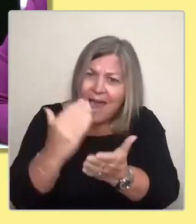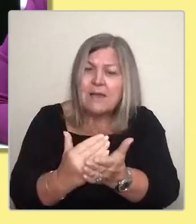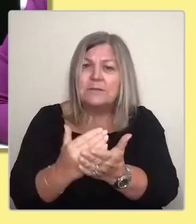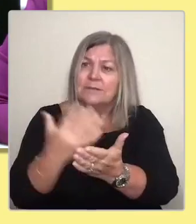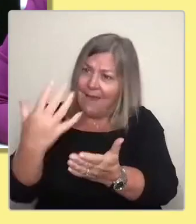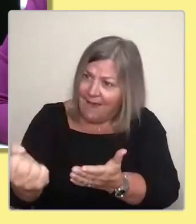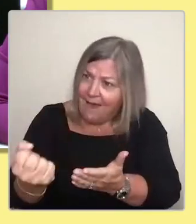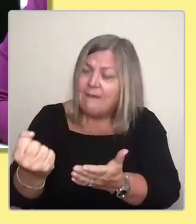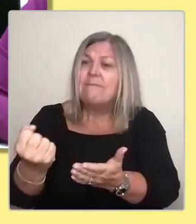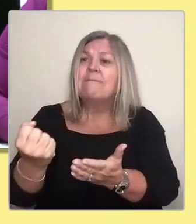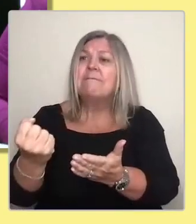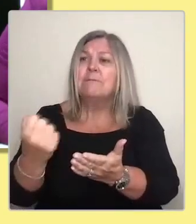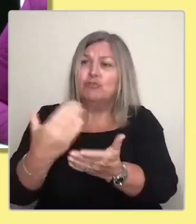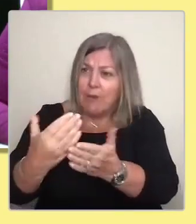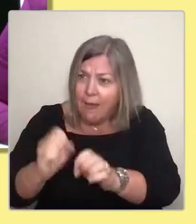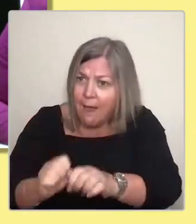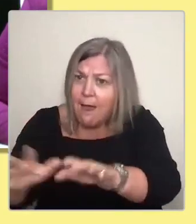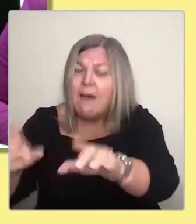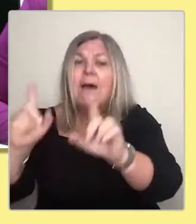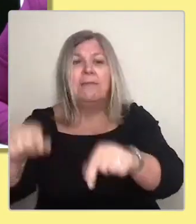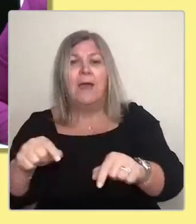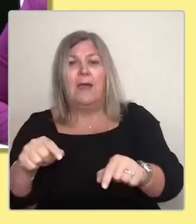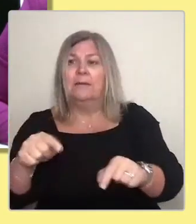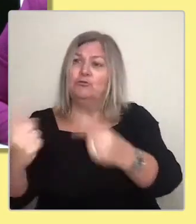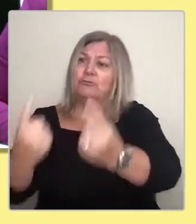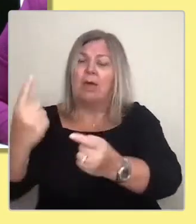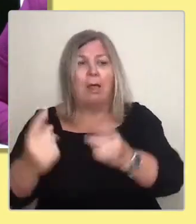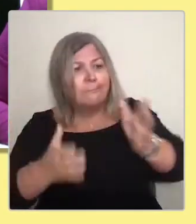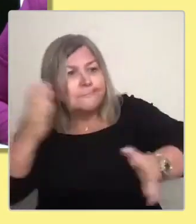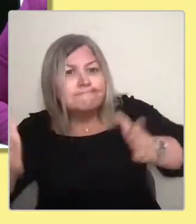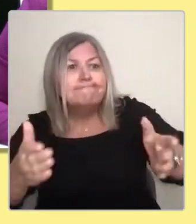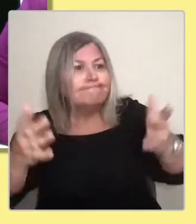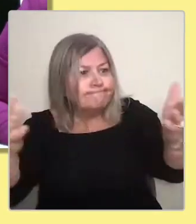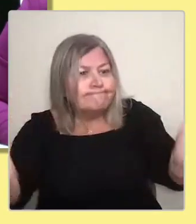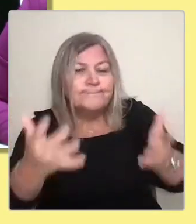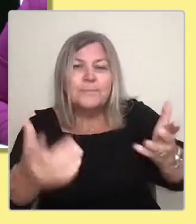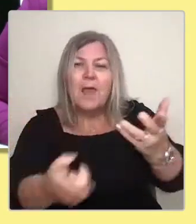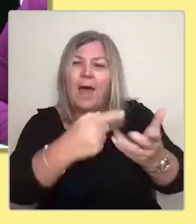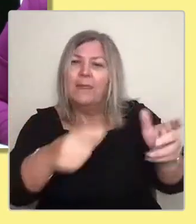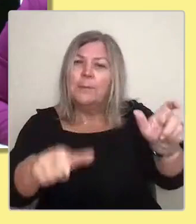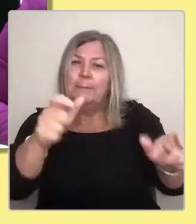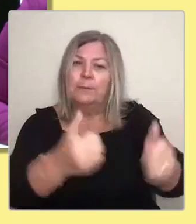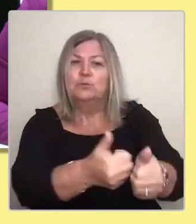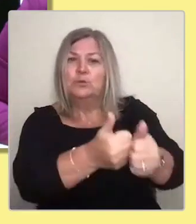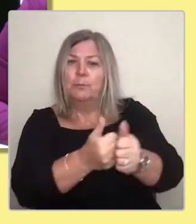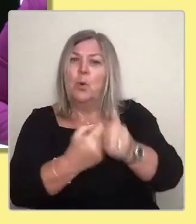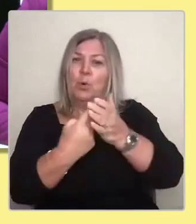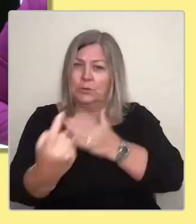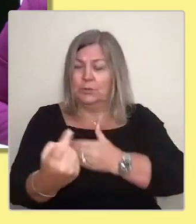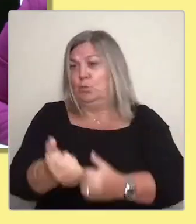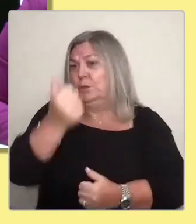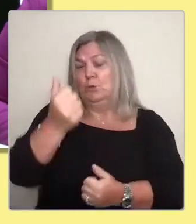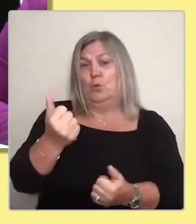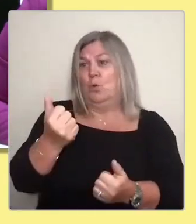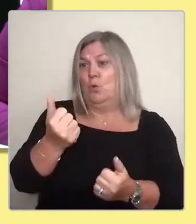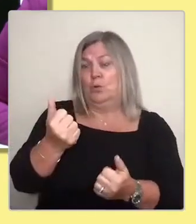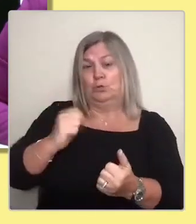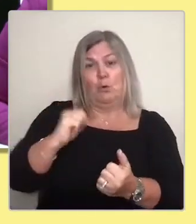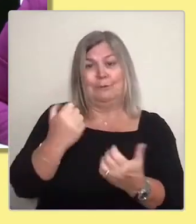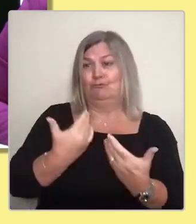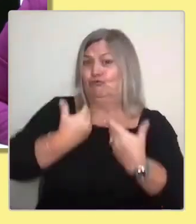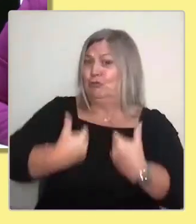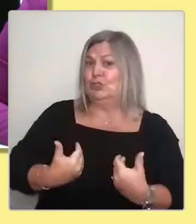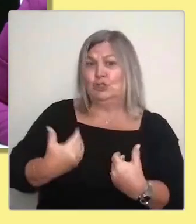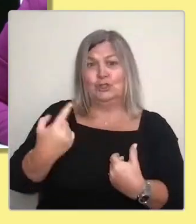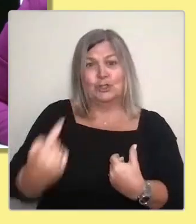achieve economically, because we know how wealthy we are. We know how rich we can be. We know that the UK is an outlier. Look at countries